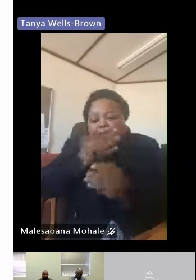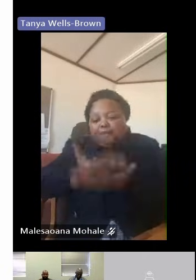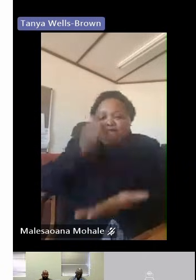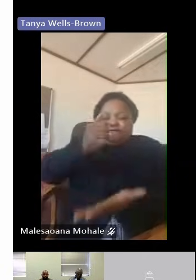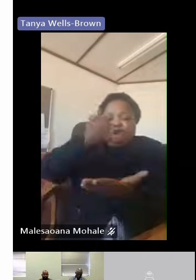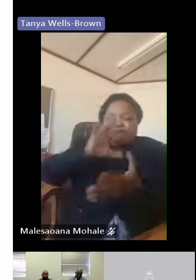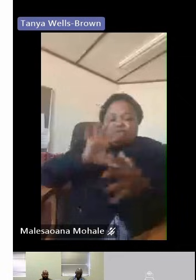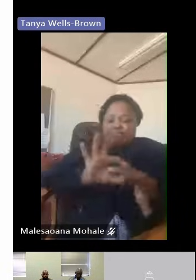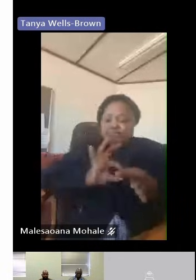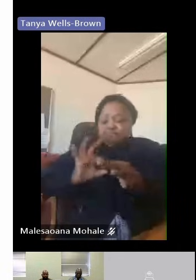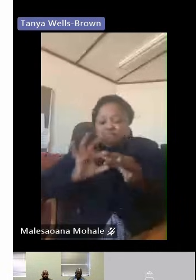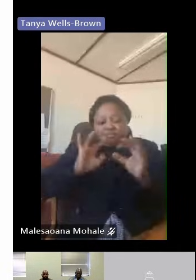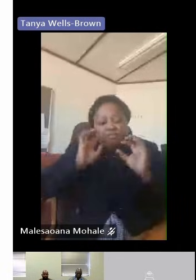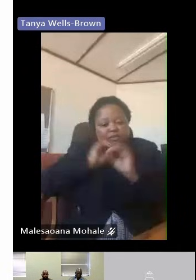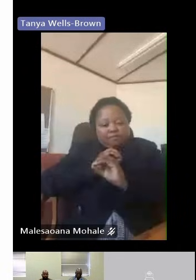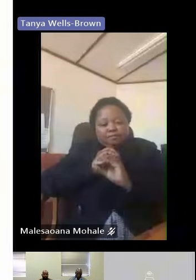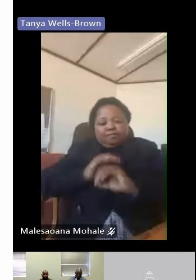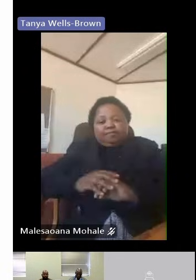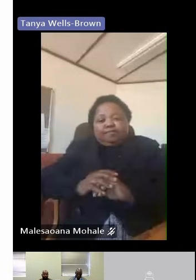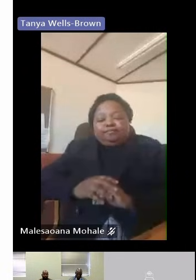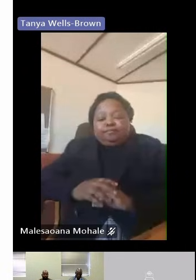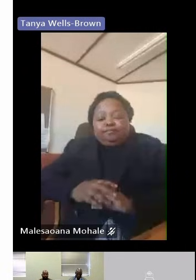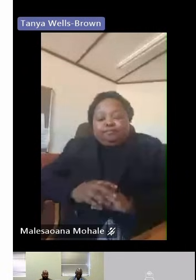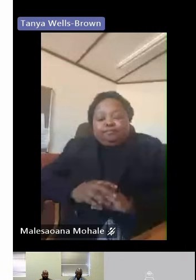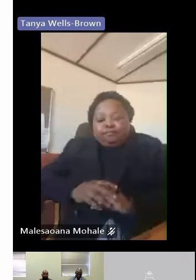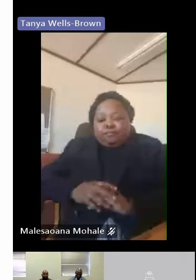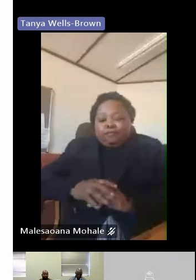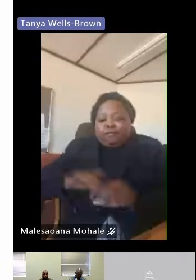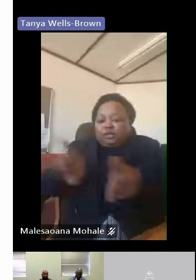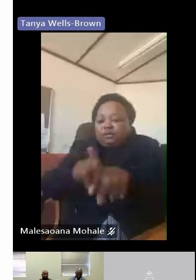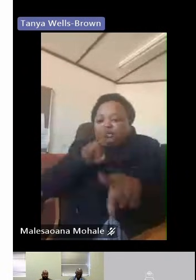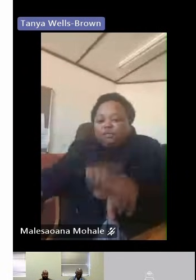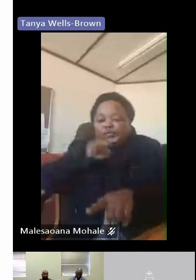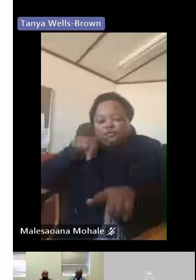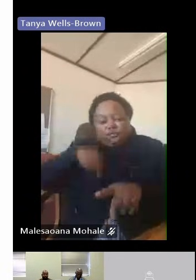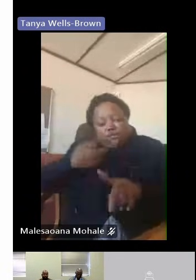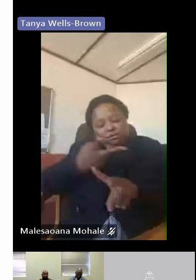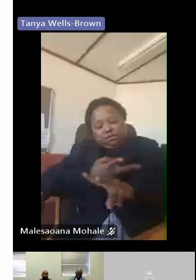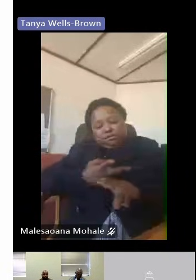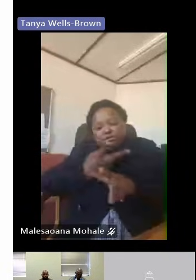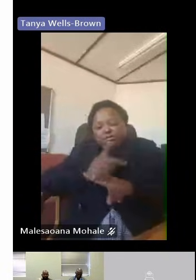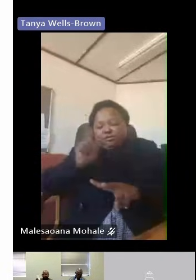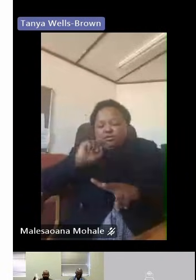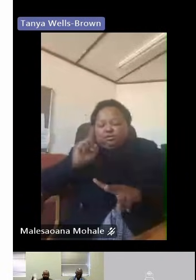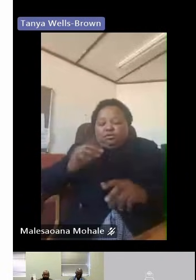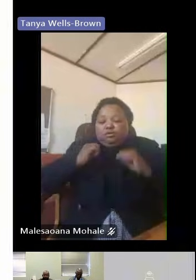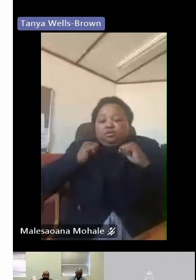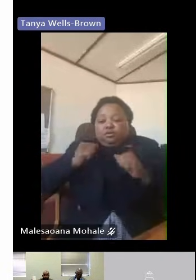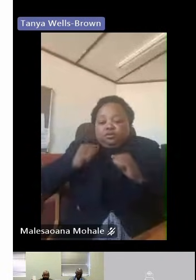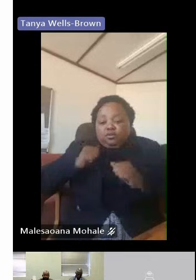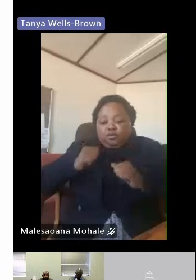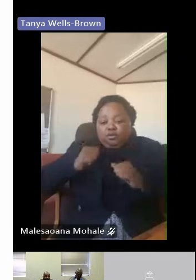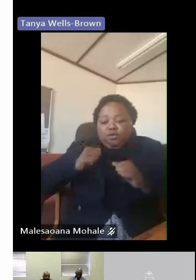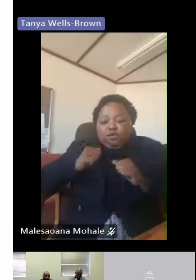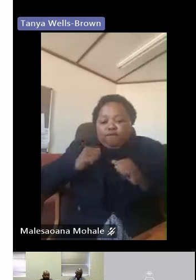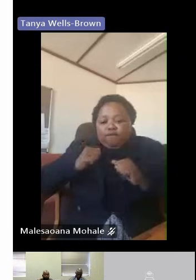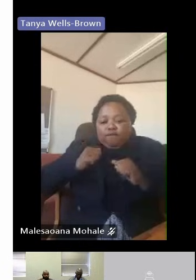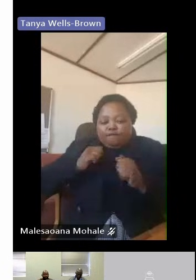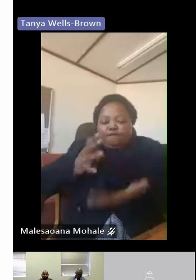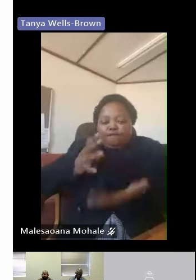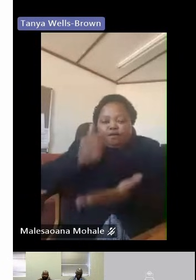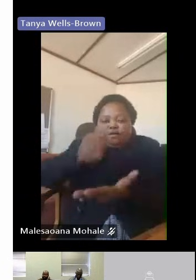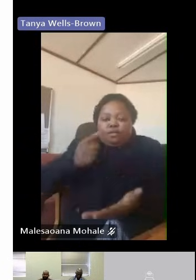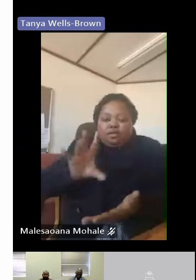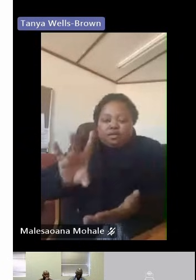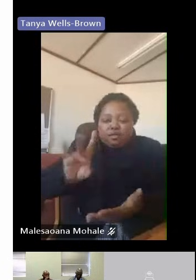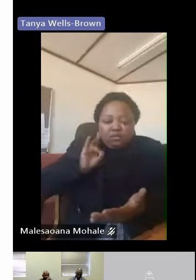there. At the same time, what we recognise, or what a strong finding, was that HIV was recognised as a catalyst